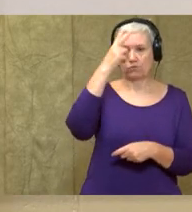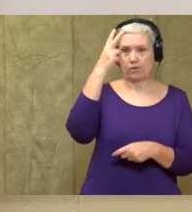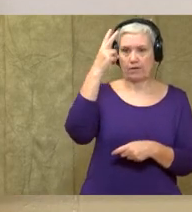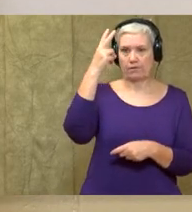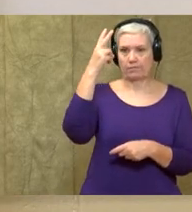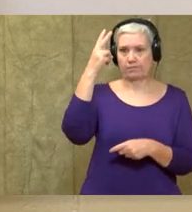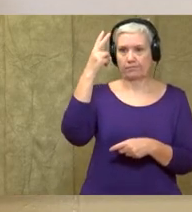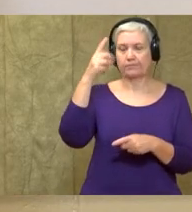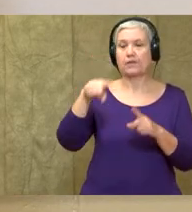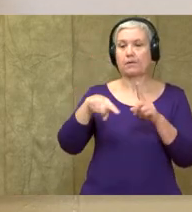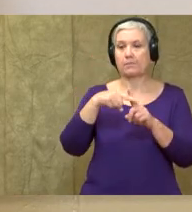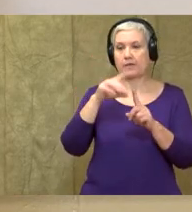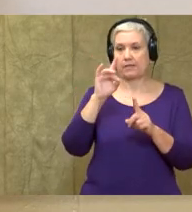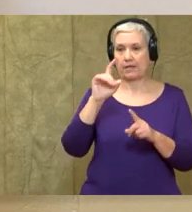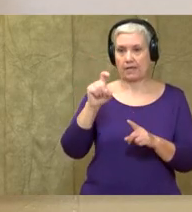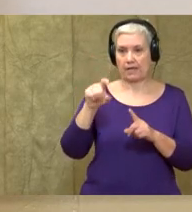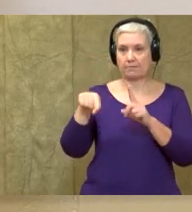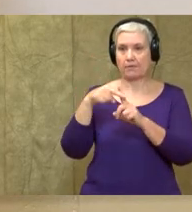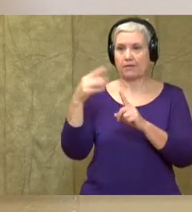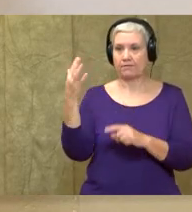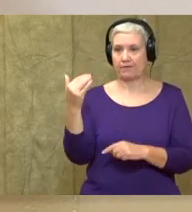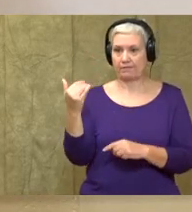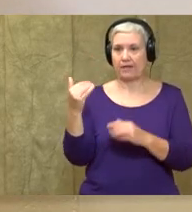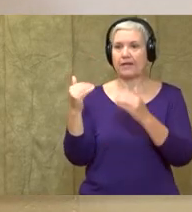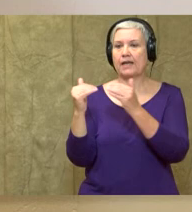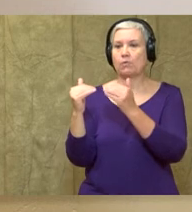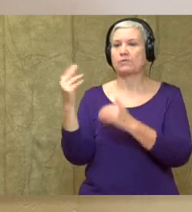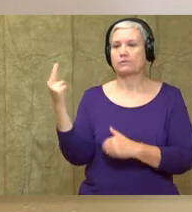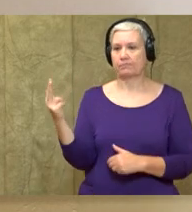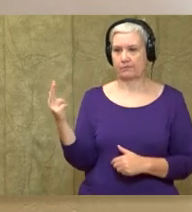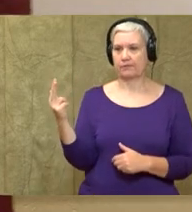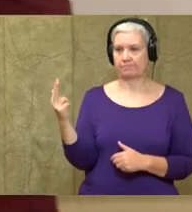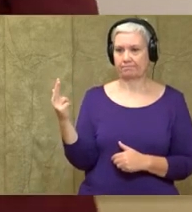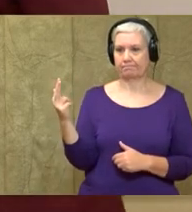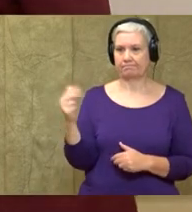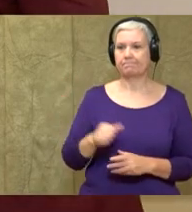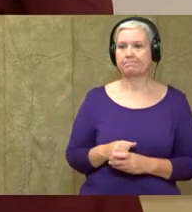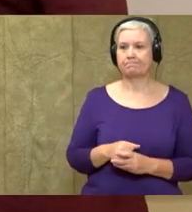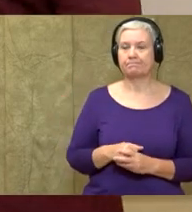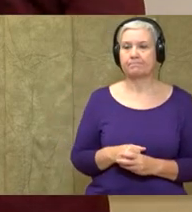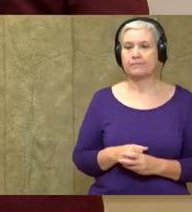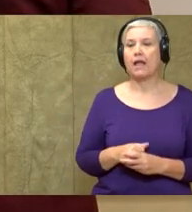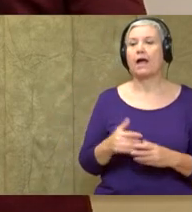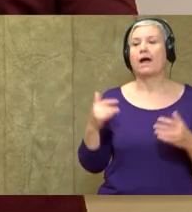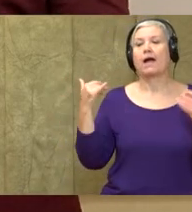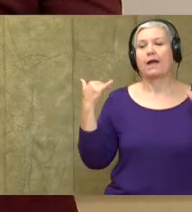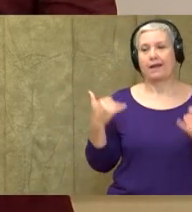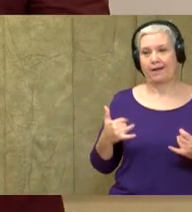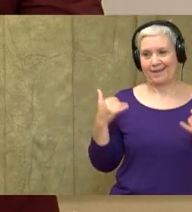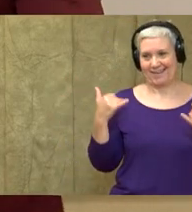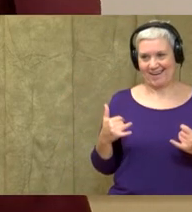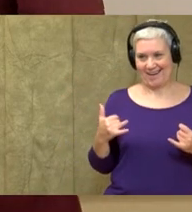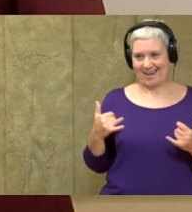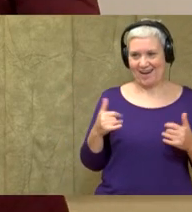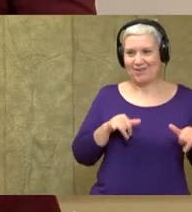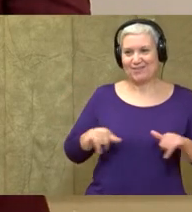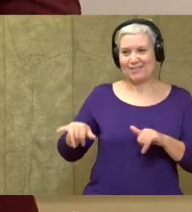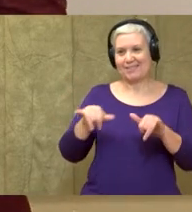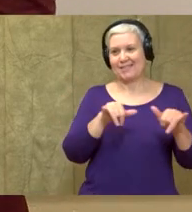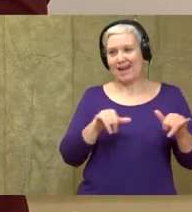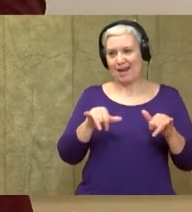plus 8x plus 15 is equal to 3. And now we've got something that looks like this standard